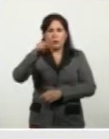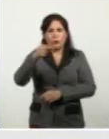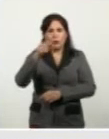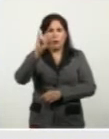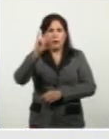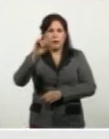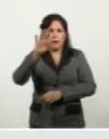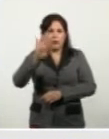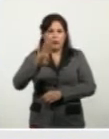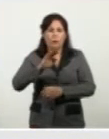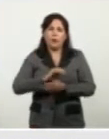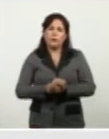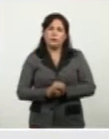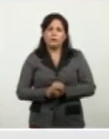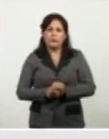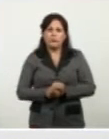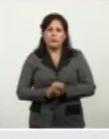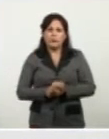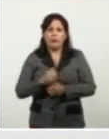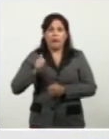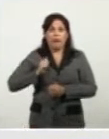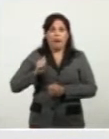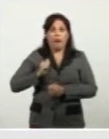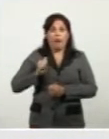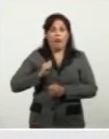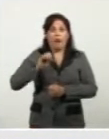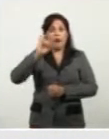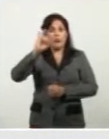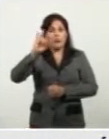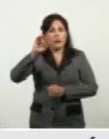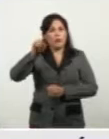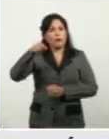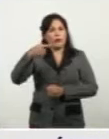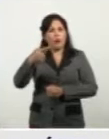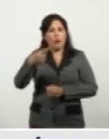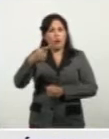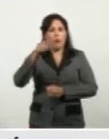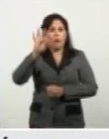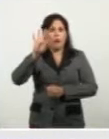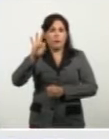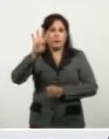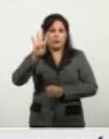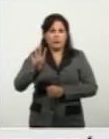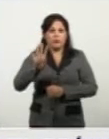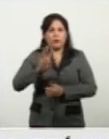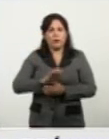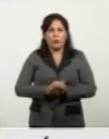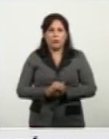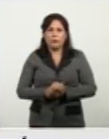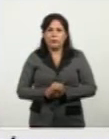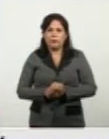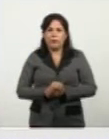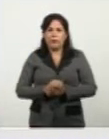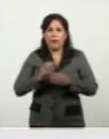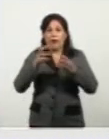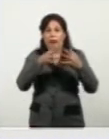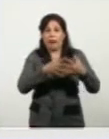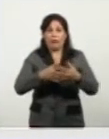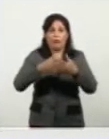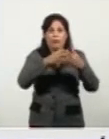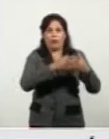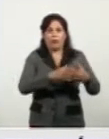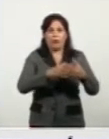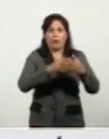Nevertheless, of the 2,083 people diagnosed in our country,